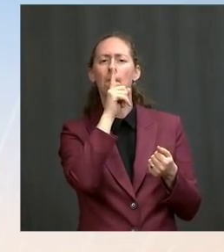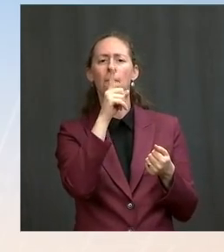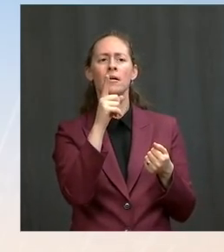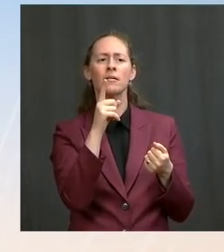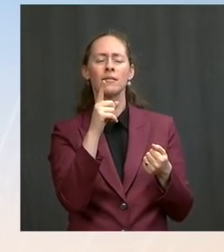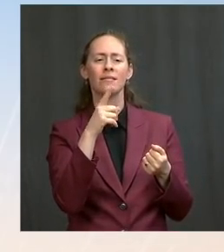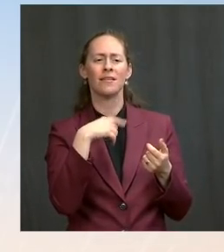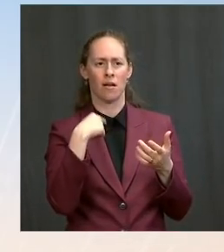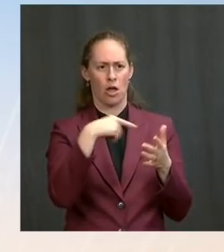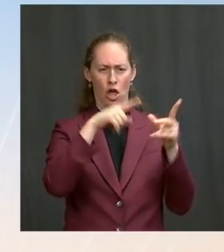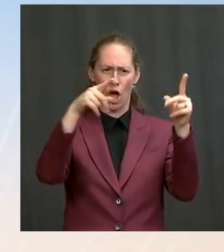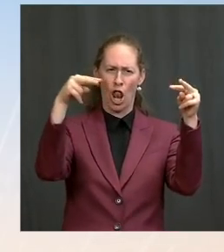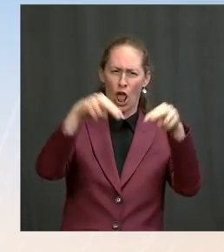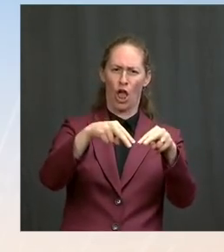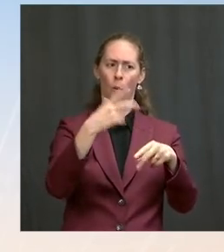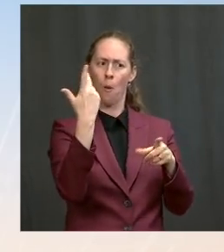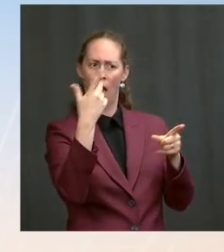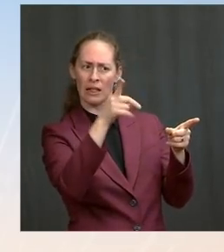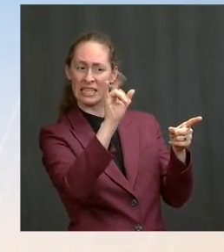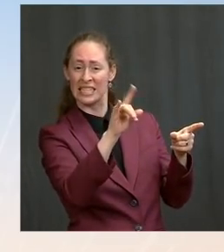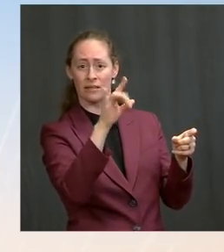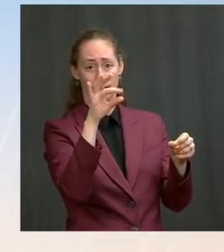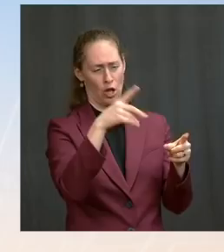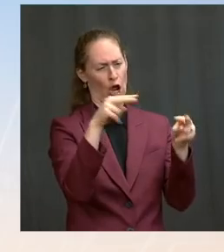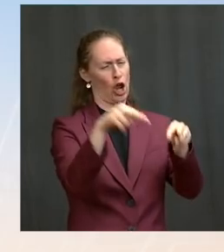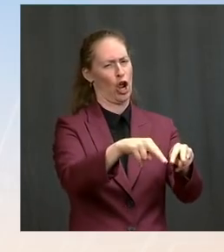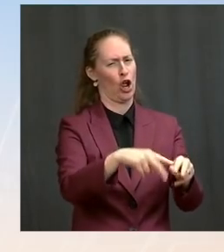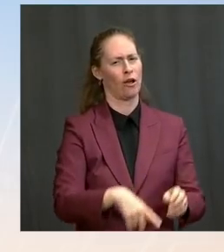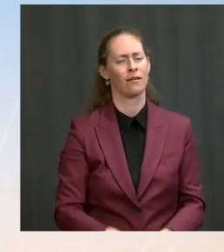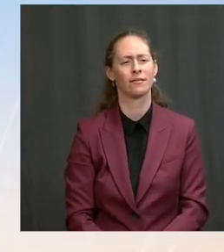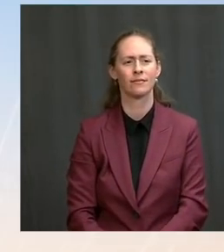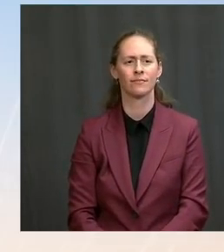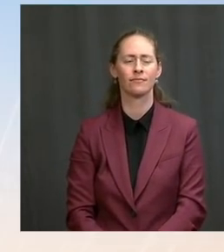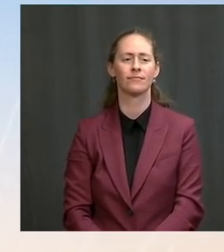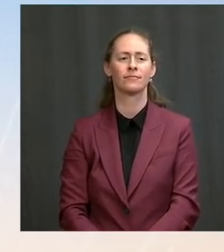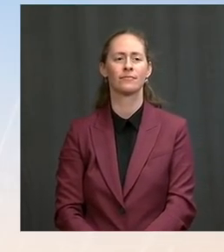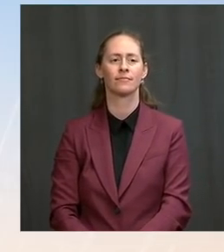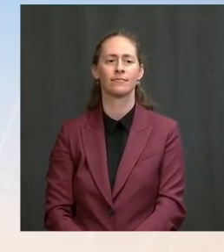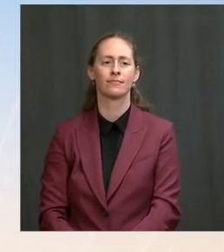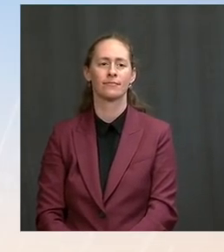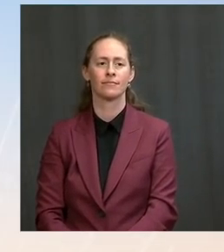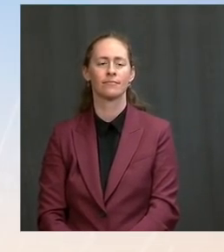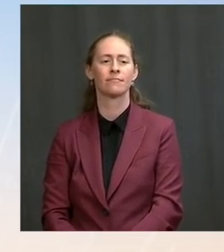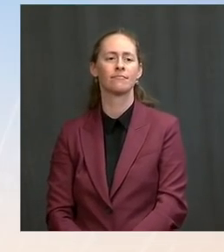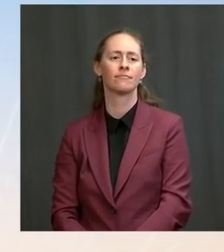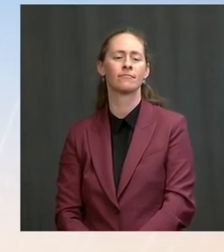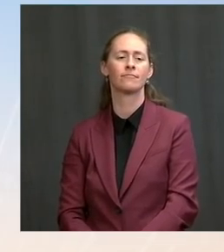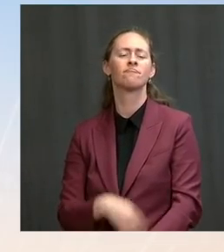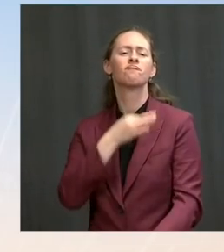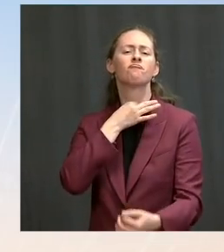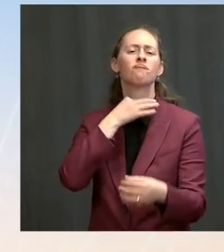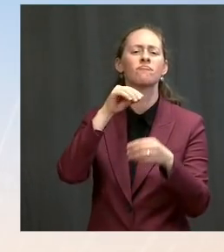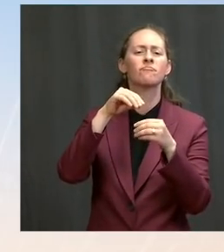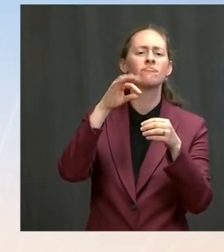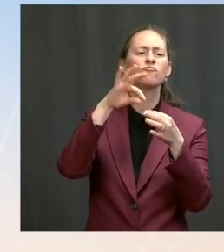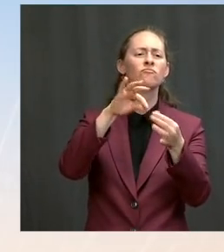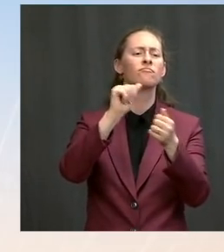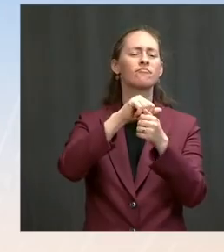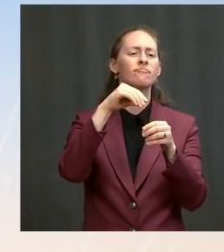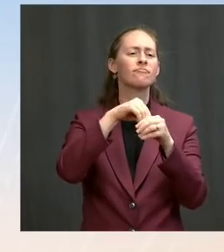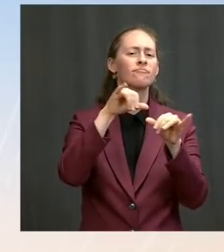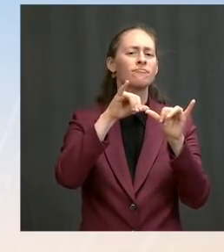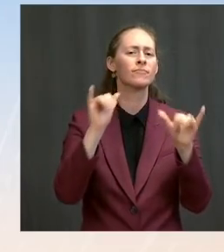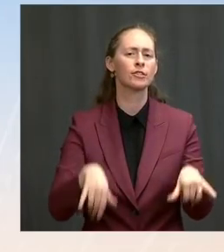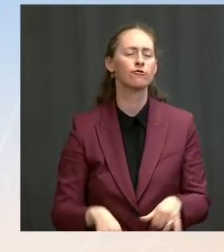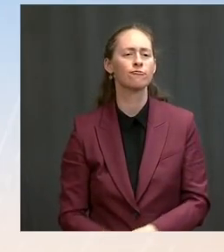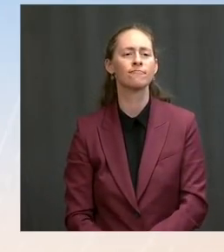for themselves. Go ahead. Two questions. The first one on infrastructure. In reference to the bipartisan support here, we just heard from House Speaker